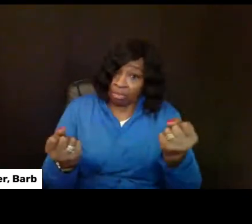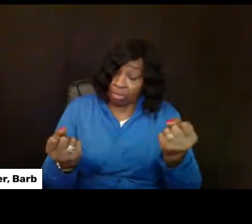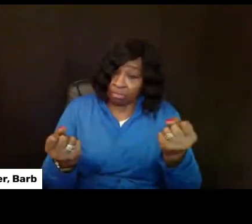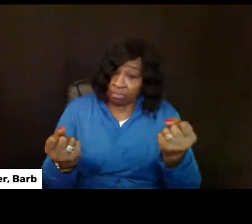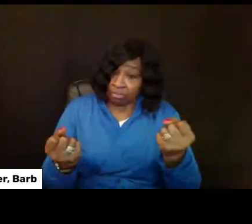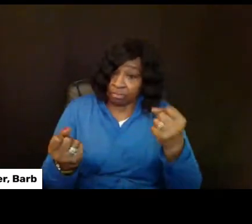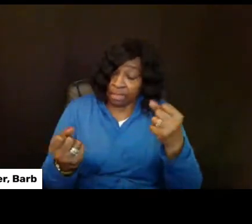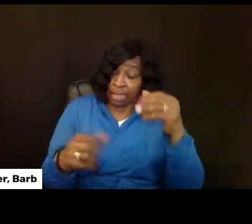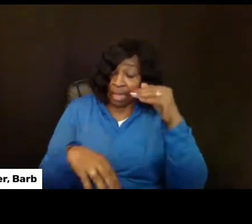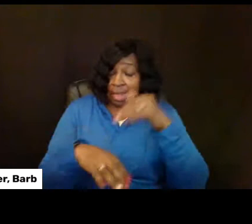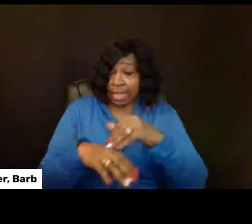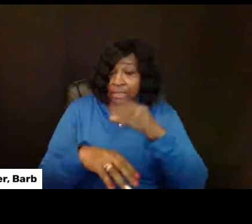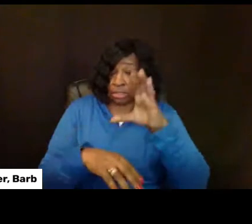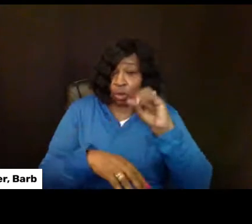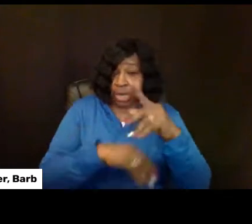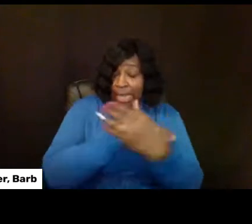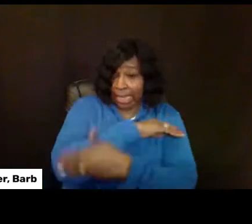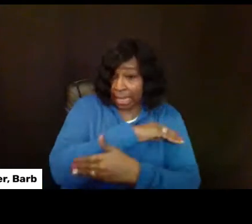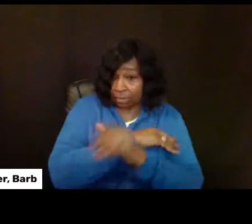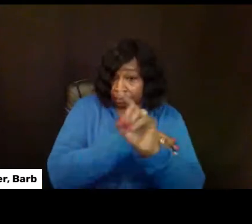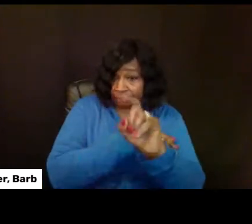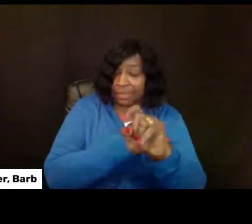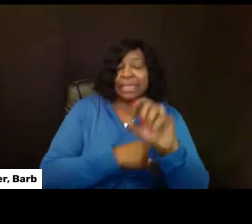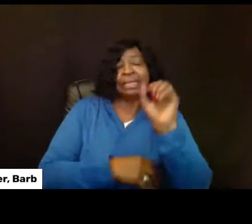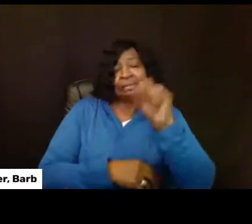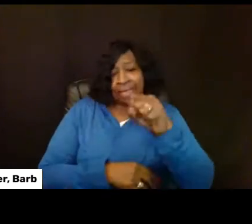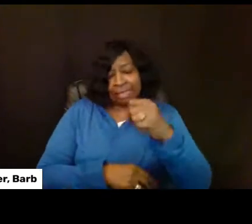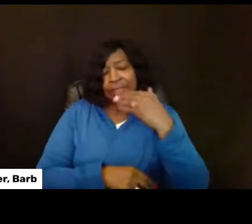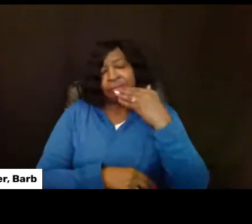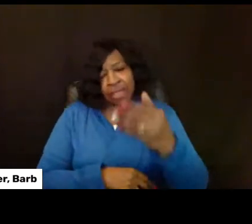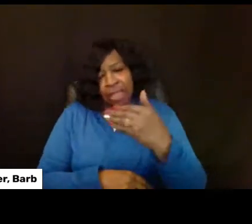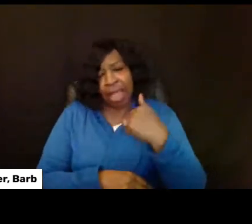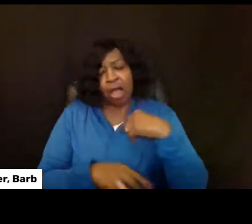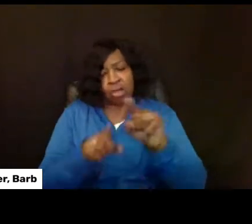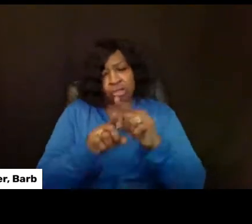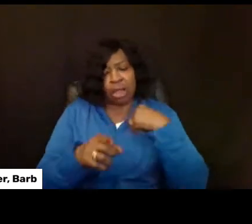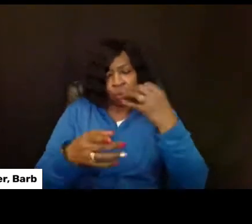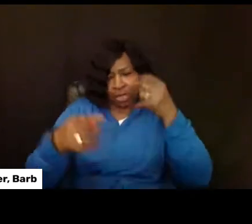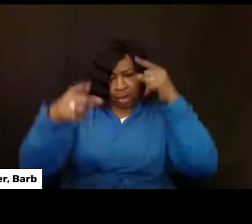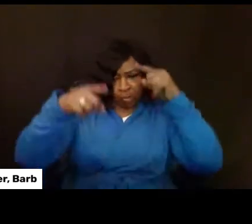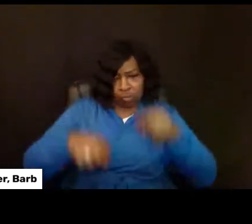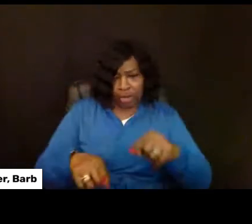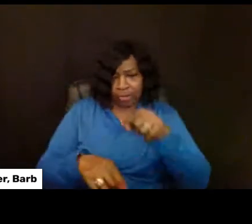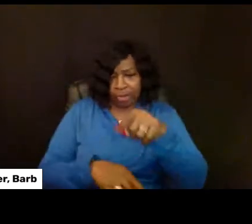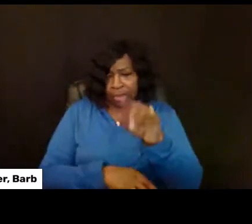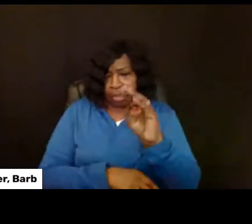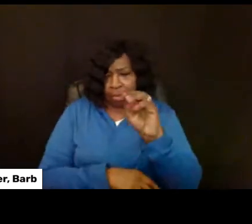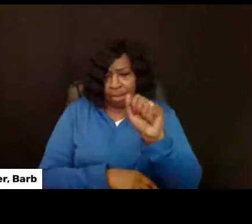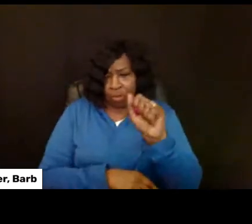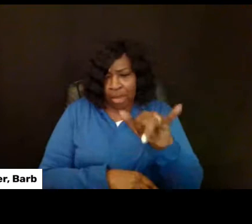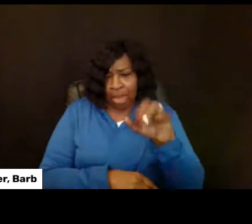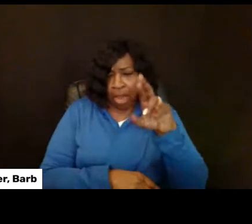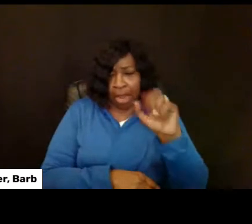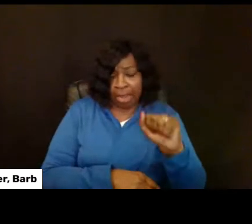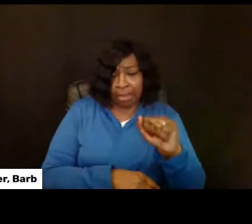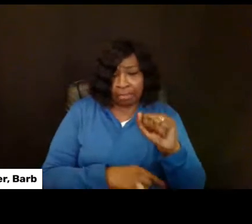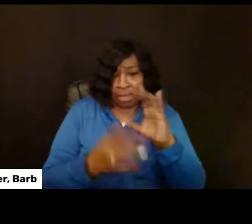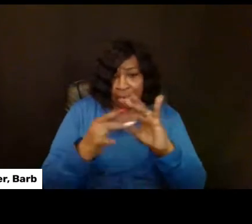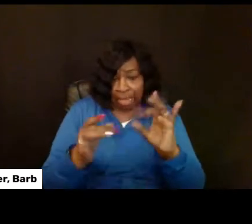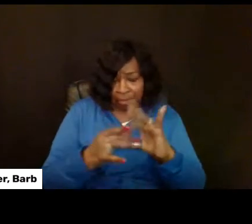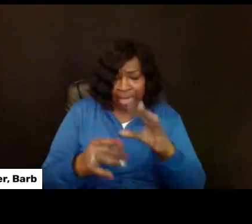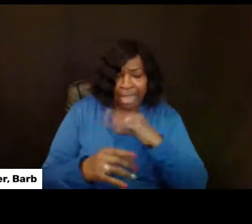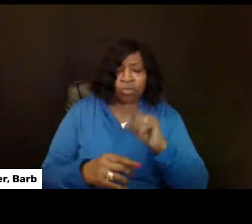County? Yeah, thank you, Commissioner. And I want to echo Mara's comments. Once again, really appreciative of your